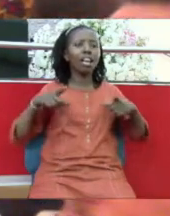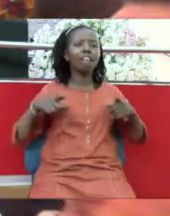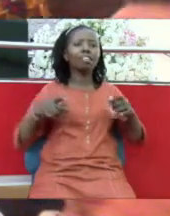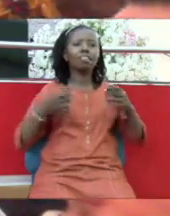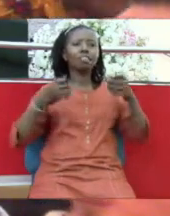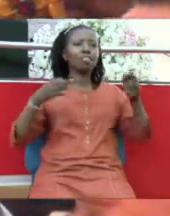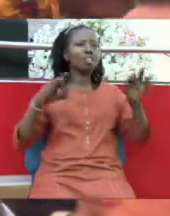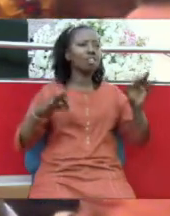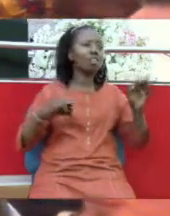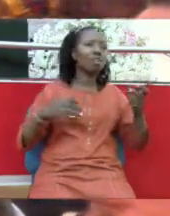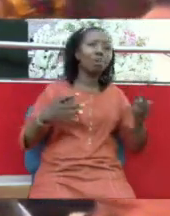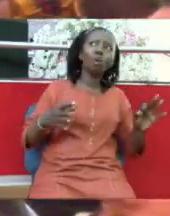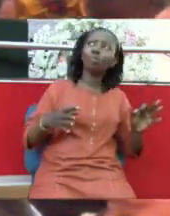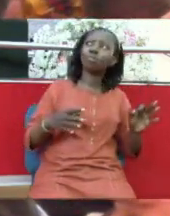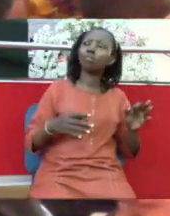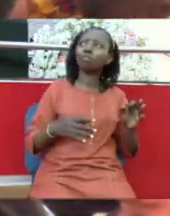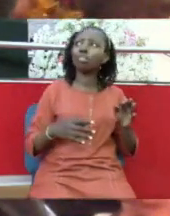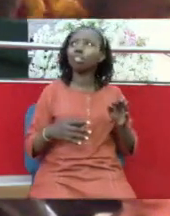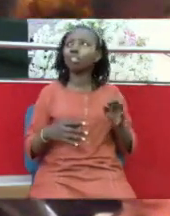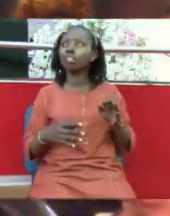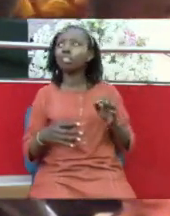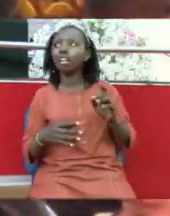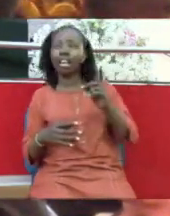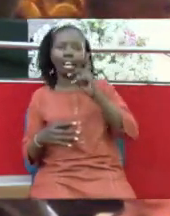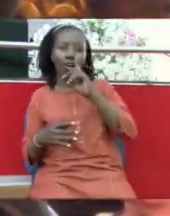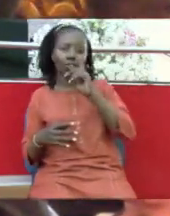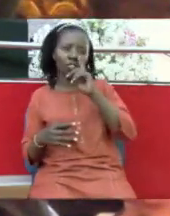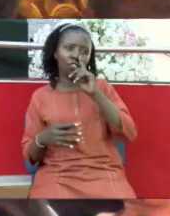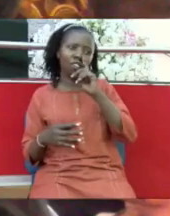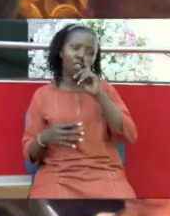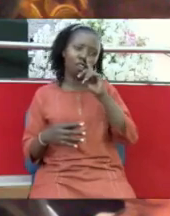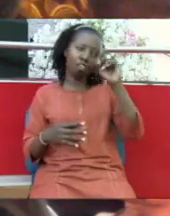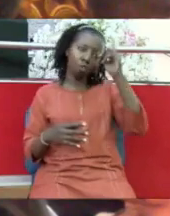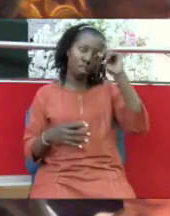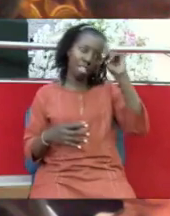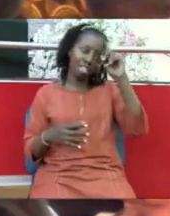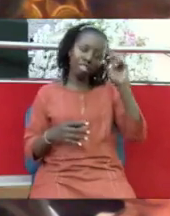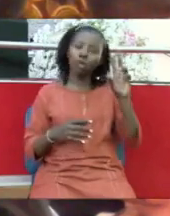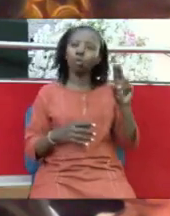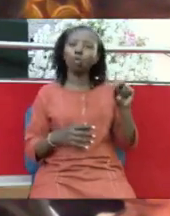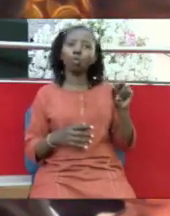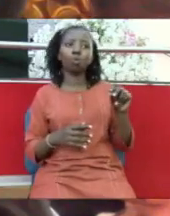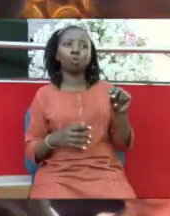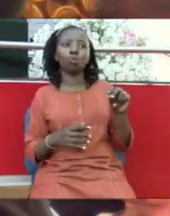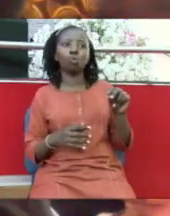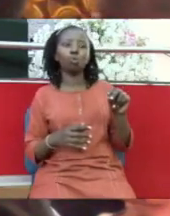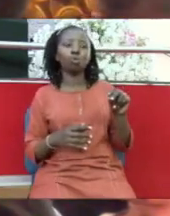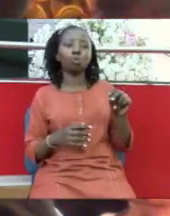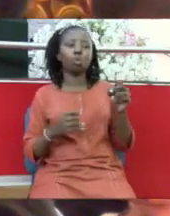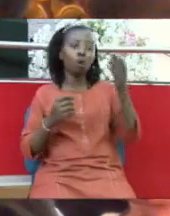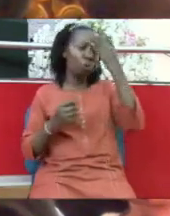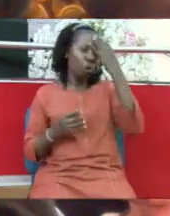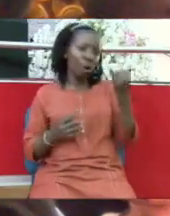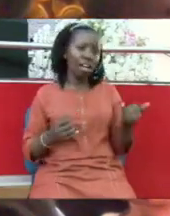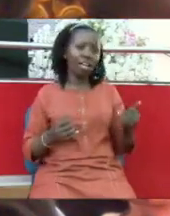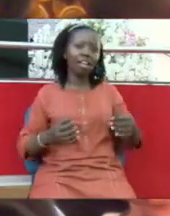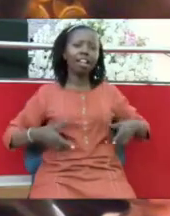behind you to see whether there is somebody following you. Because even if they follow you, they find your life is clean.